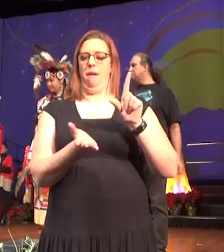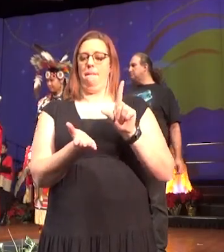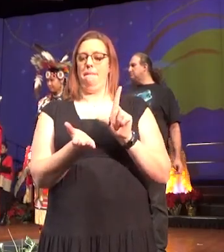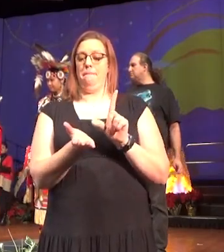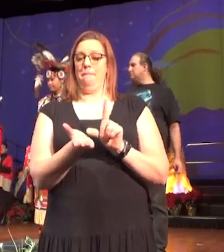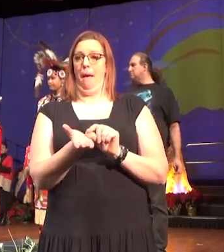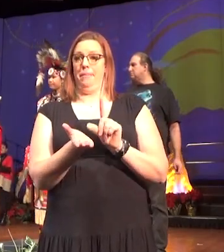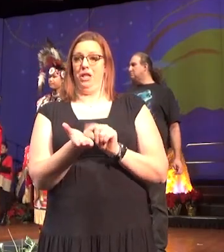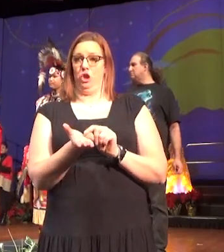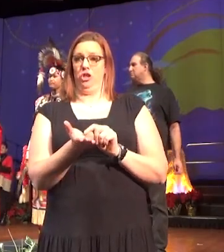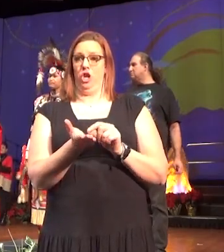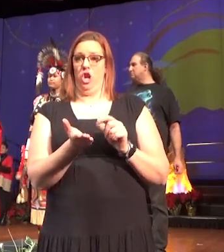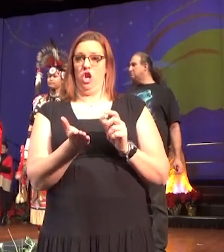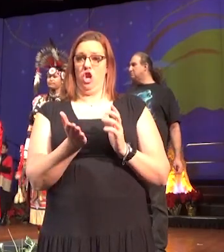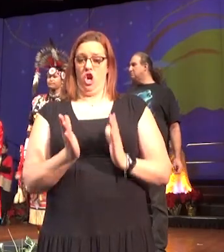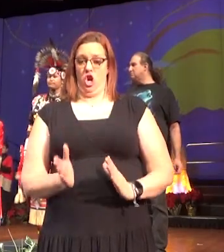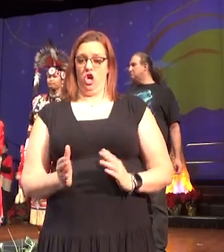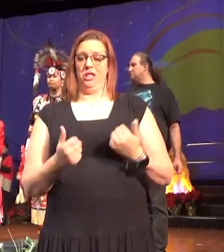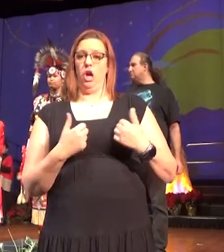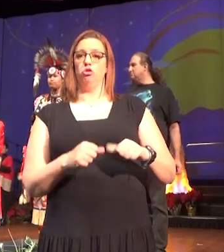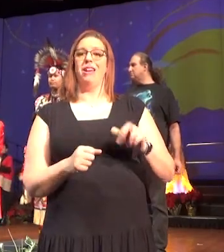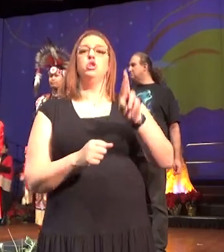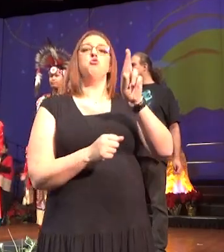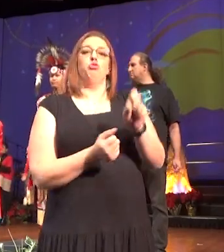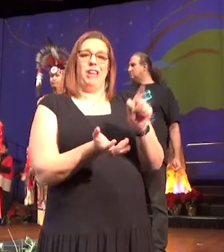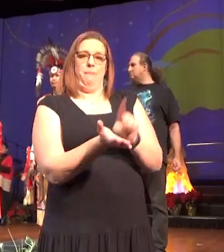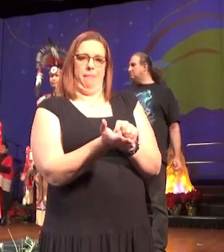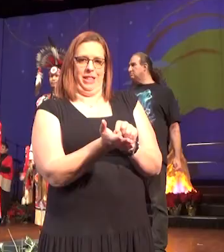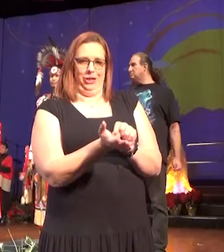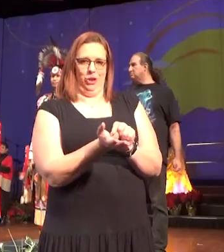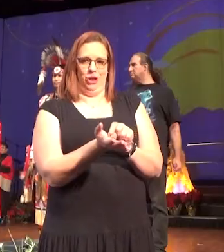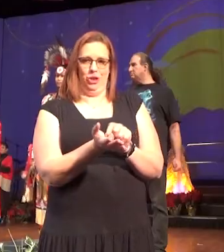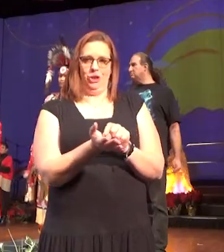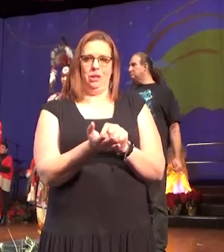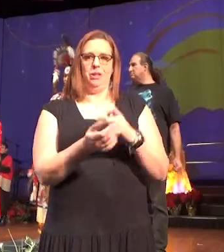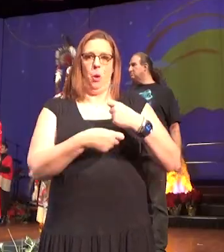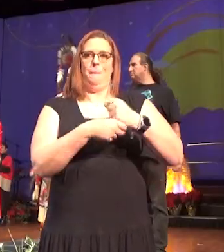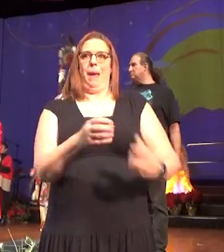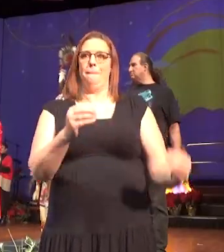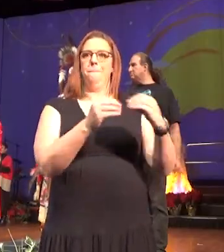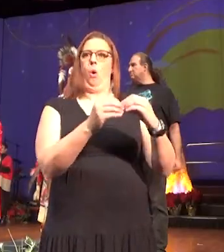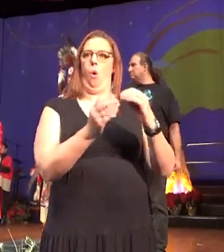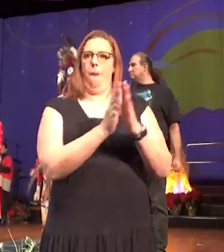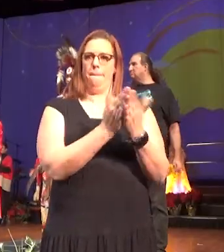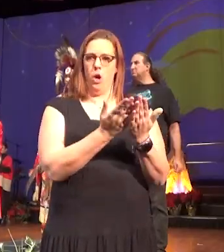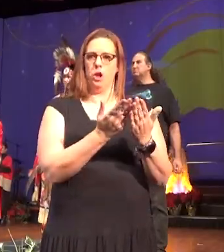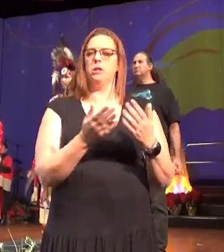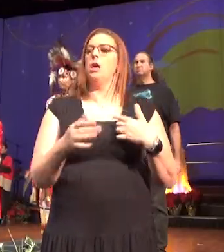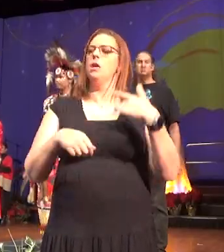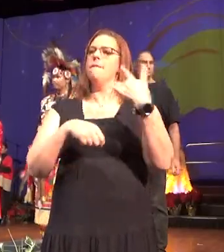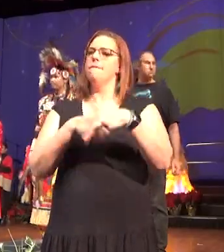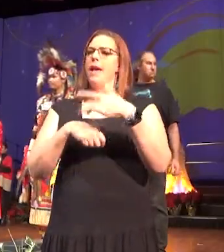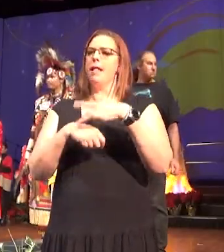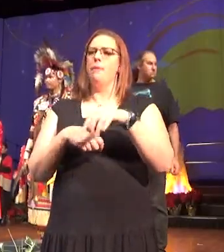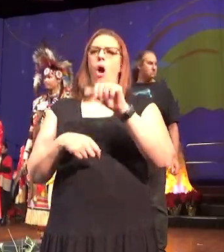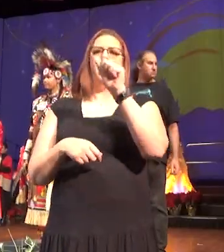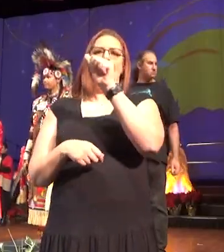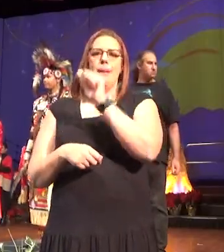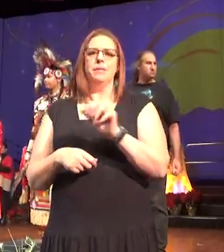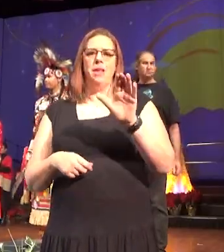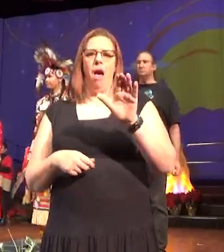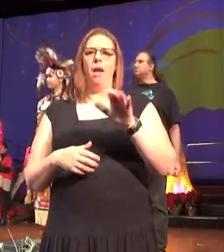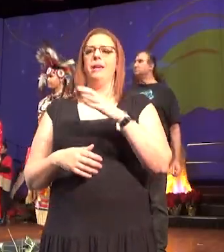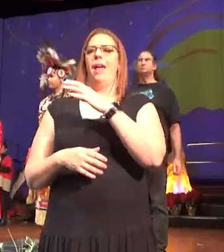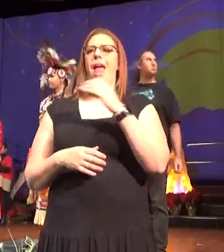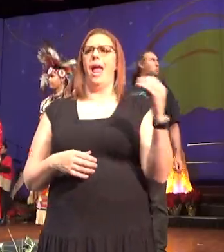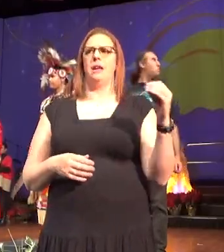at republishing and cranking some more books. But it's available on Amazon and Barnes